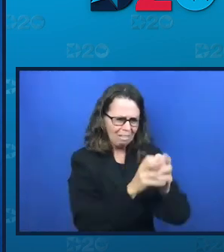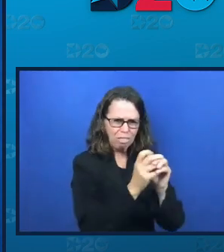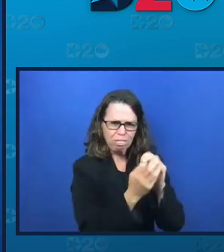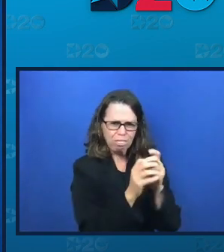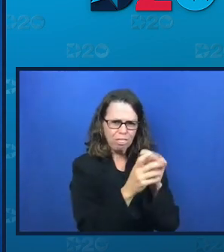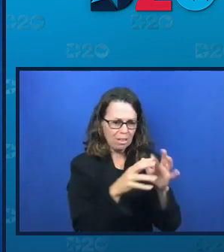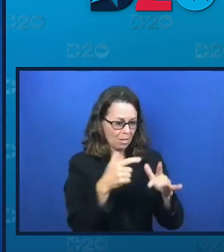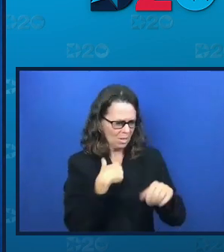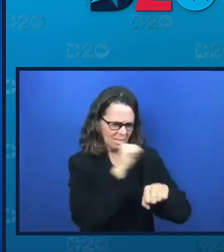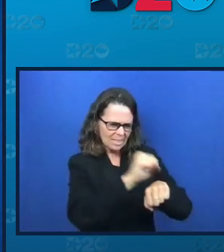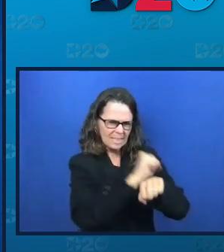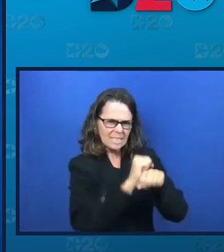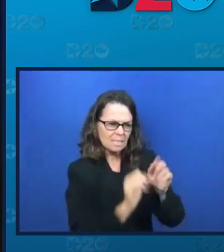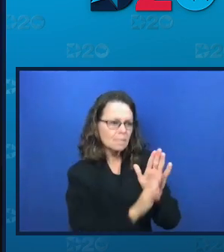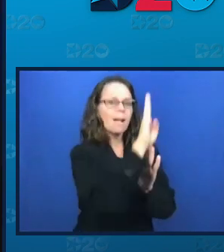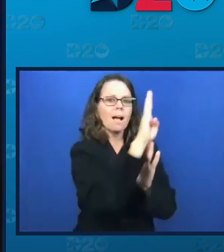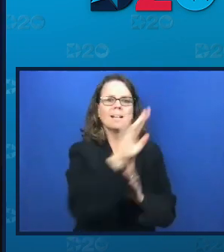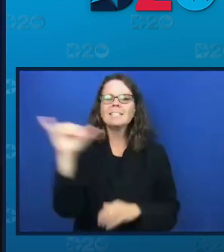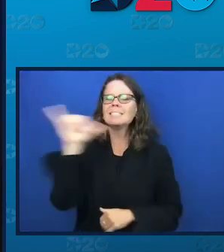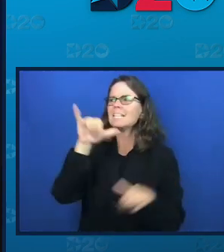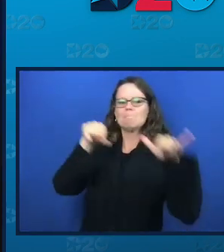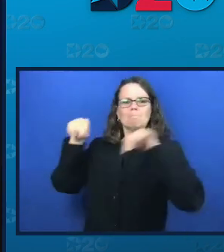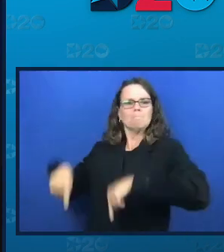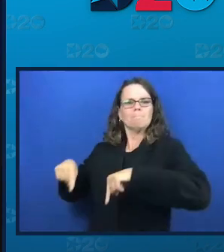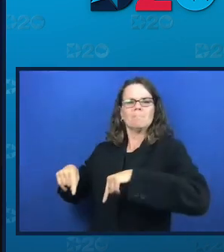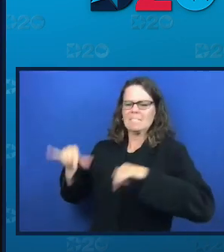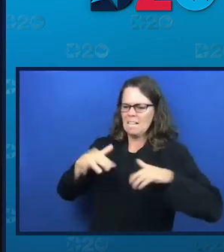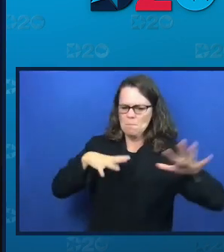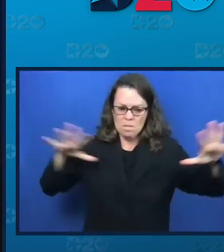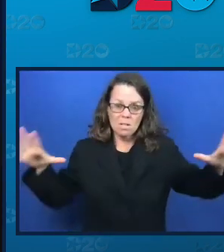will rise.